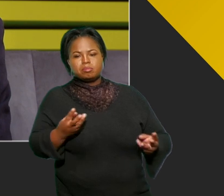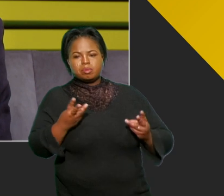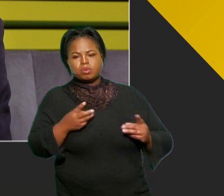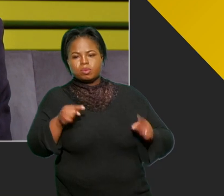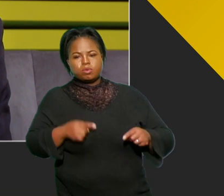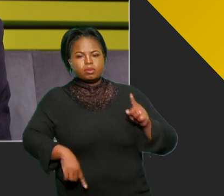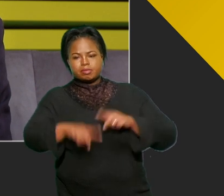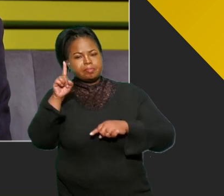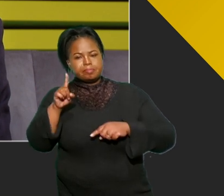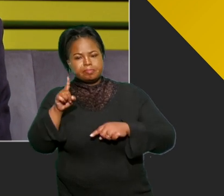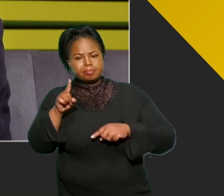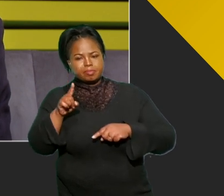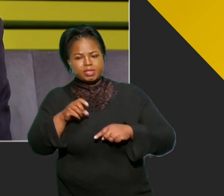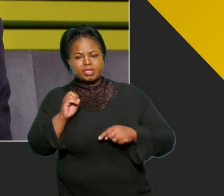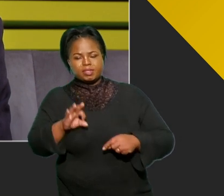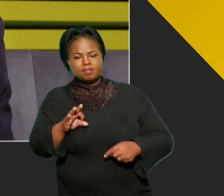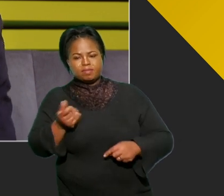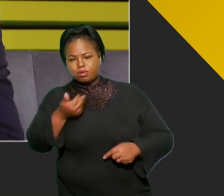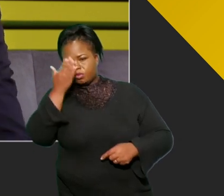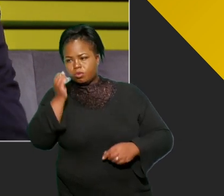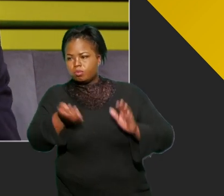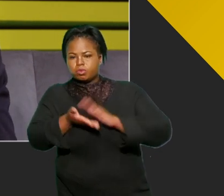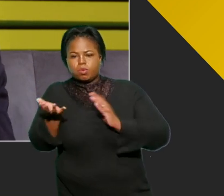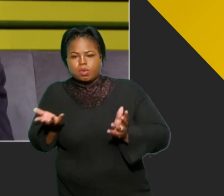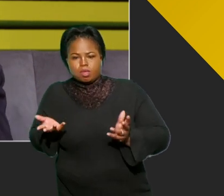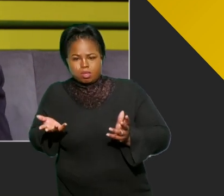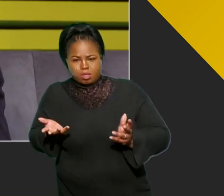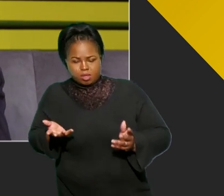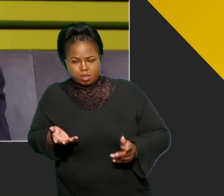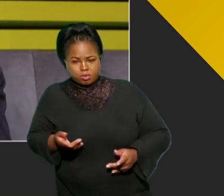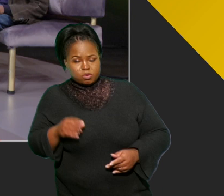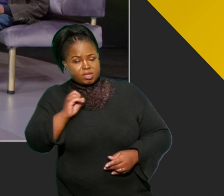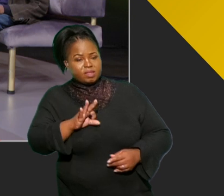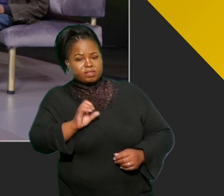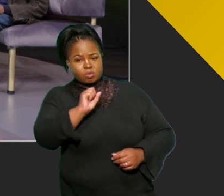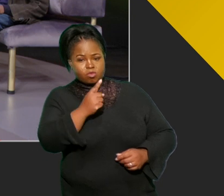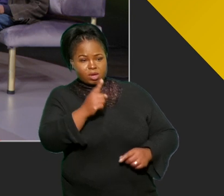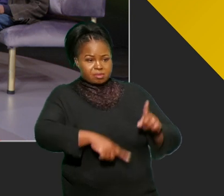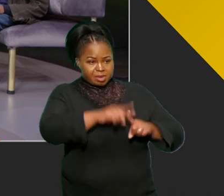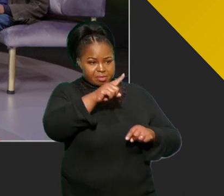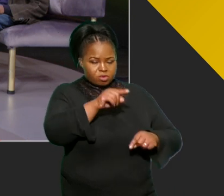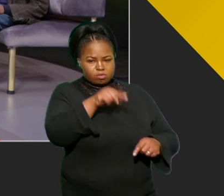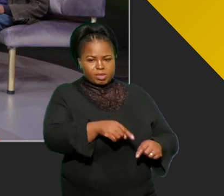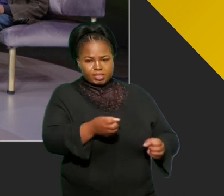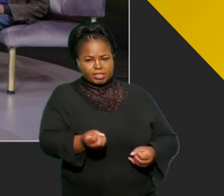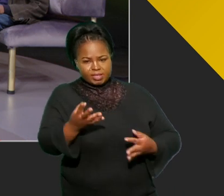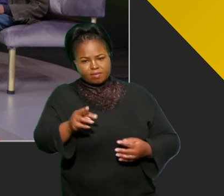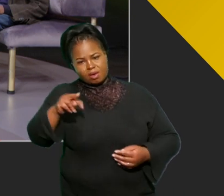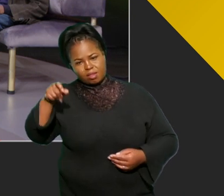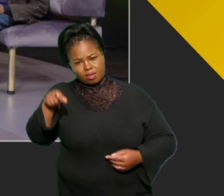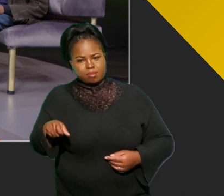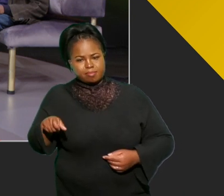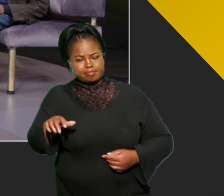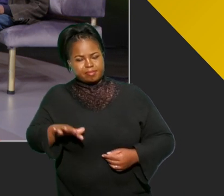be evicted while they are not go, they've got nowhere else to go. So when you're evicting someone, you're supposed to create a secondary